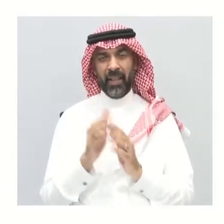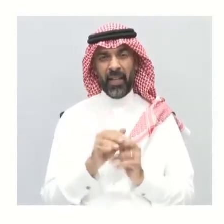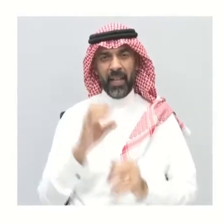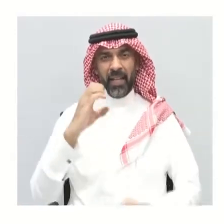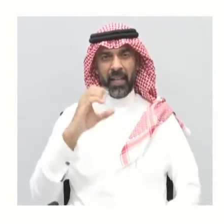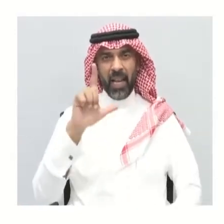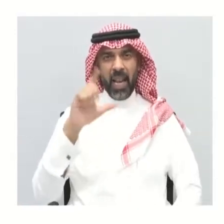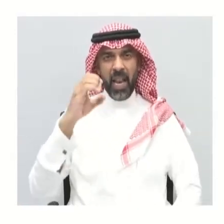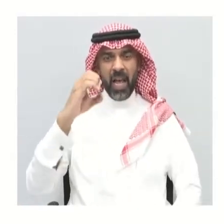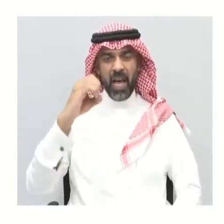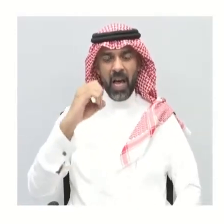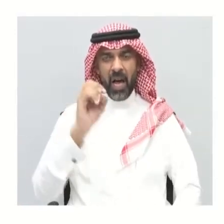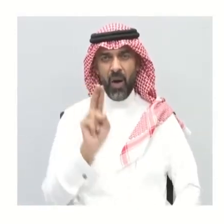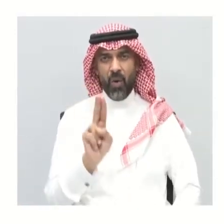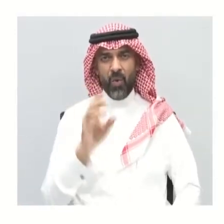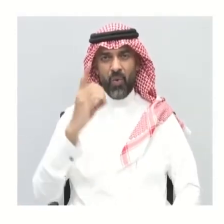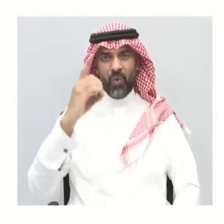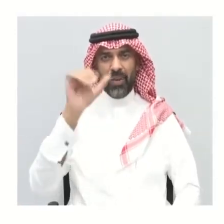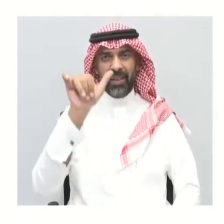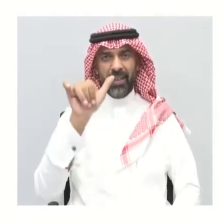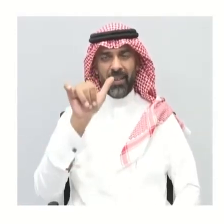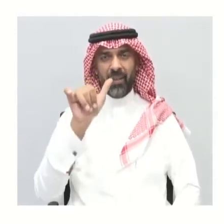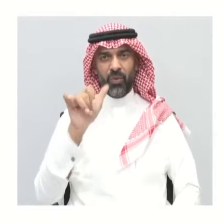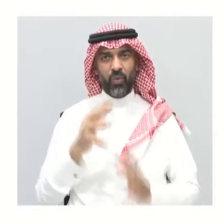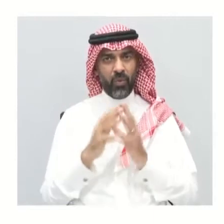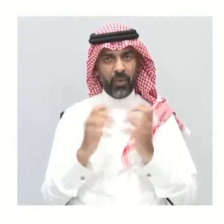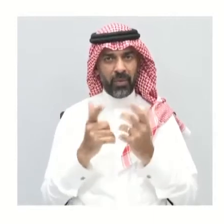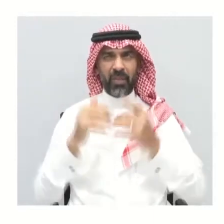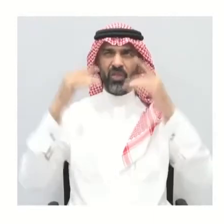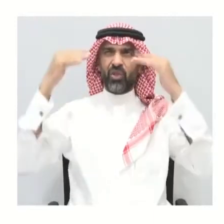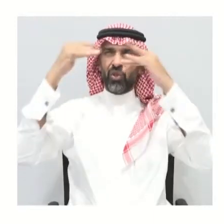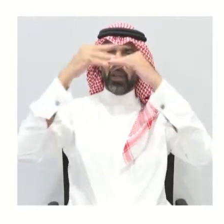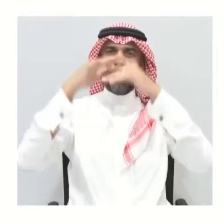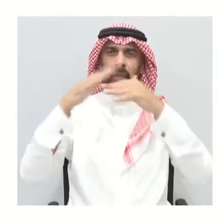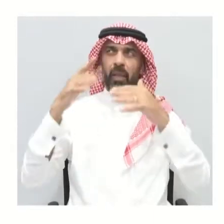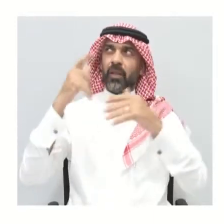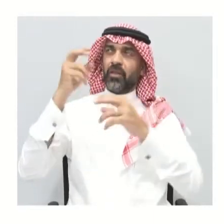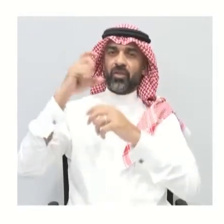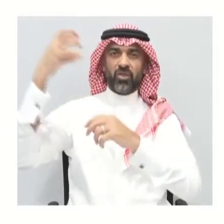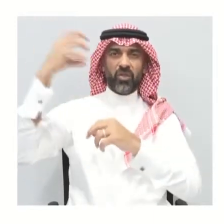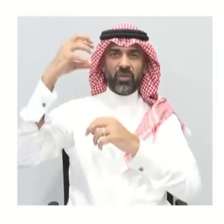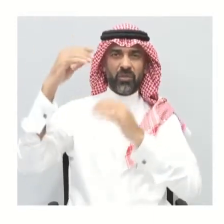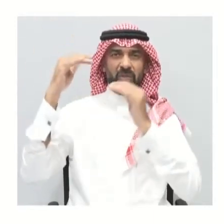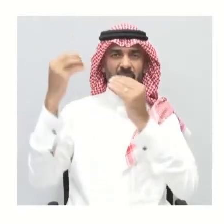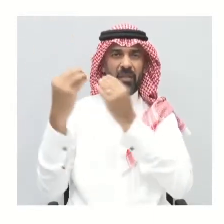Cloudy. If the sun is hiding behind the clouds, it's called cloudy.